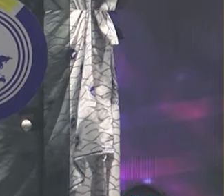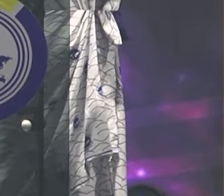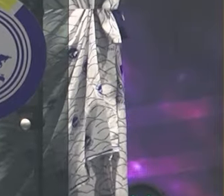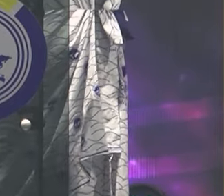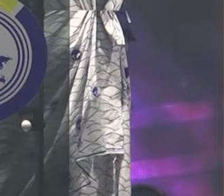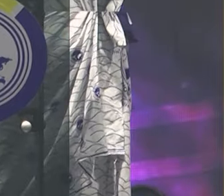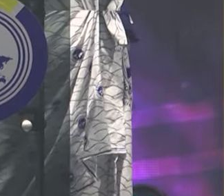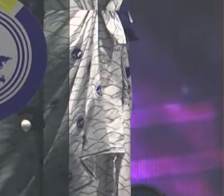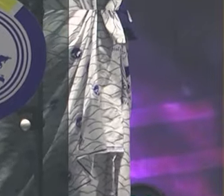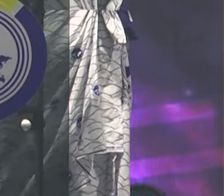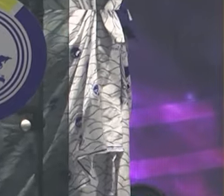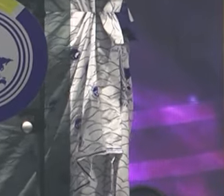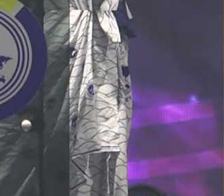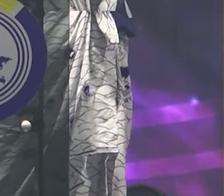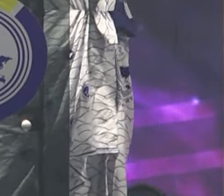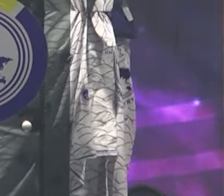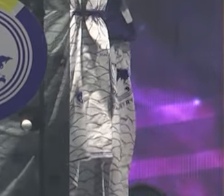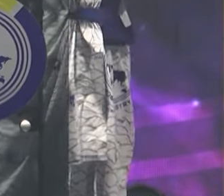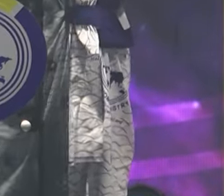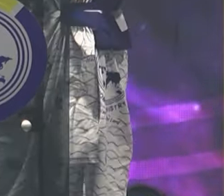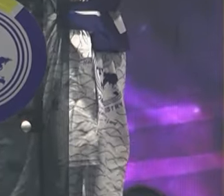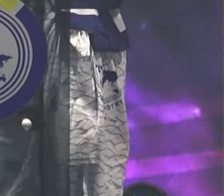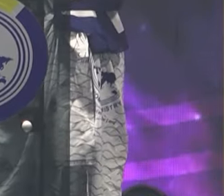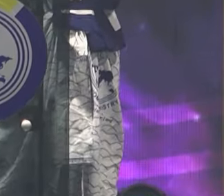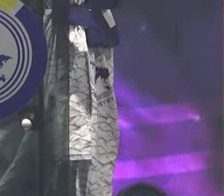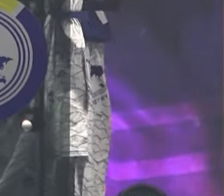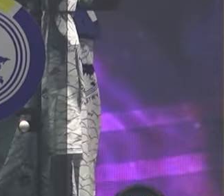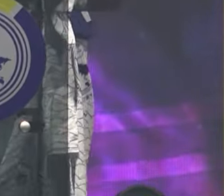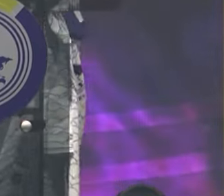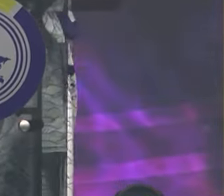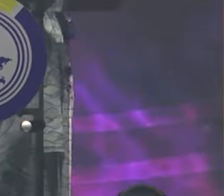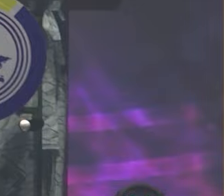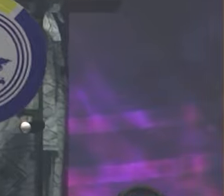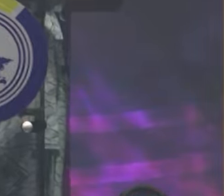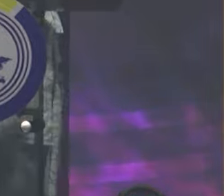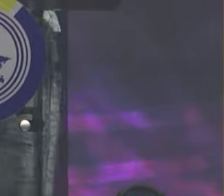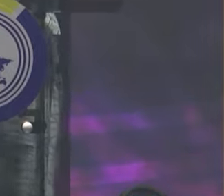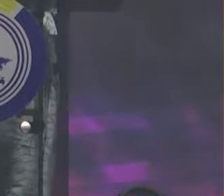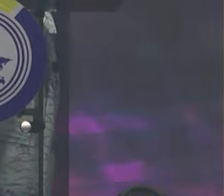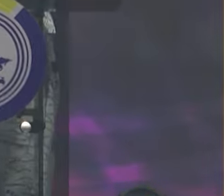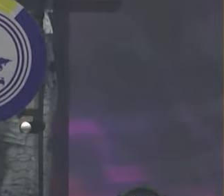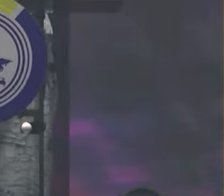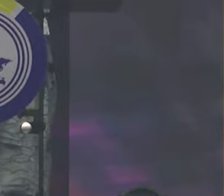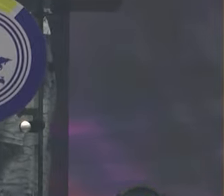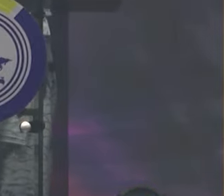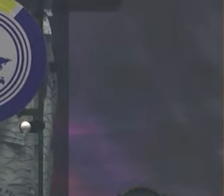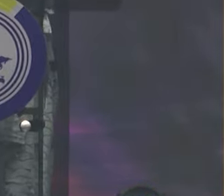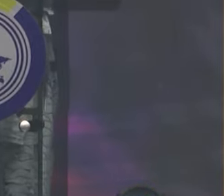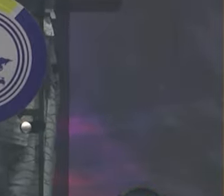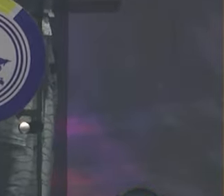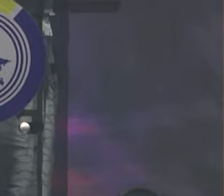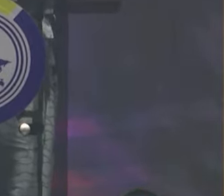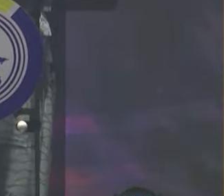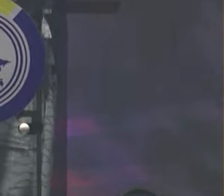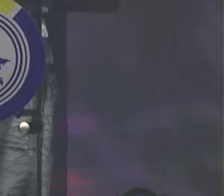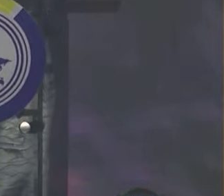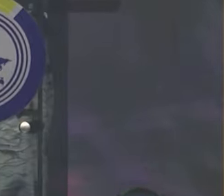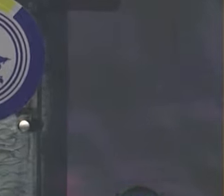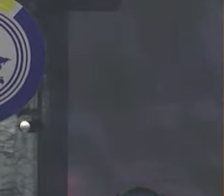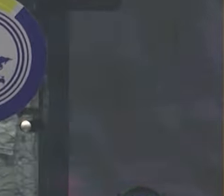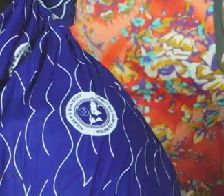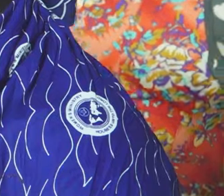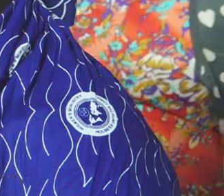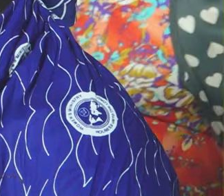Be reconciled to him. Say, what patayen edi afam ewurade ho. Na me shed this remote asha